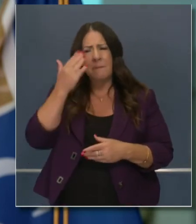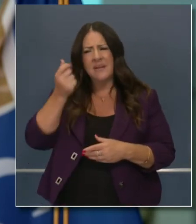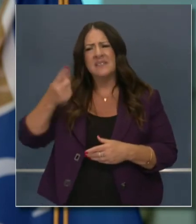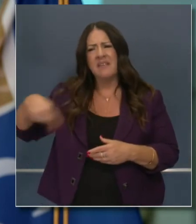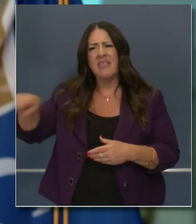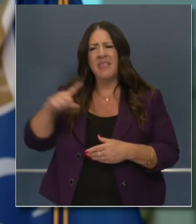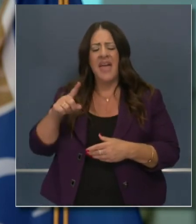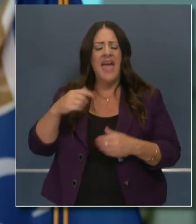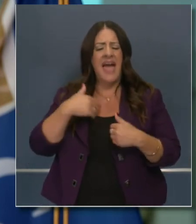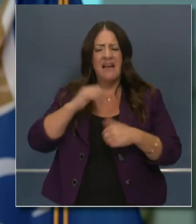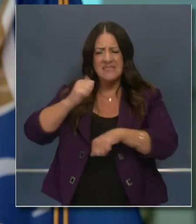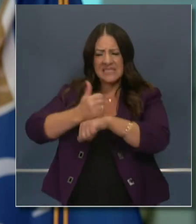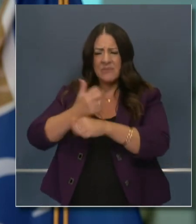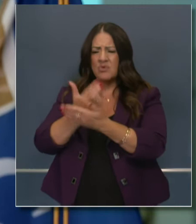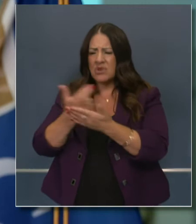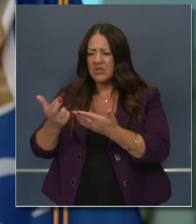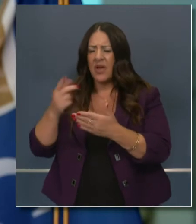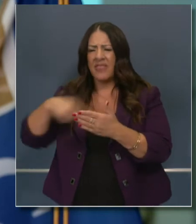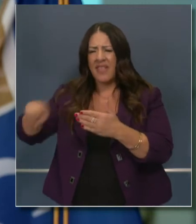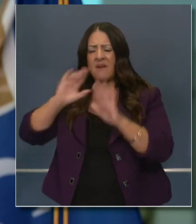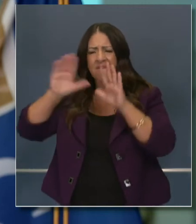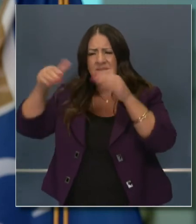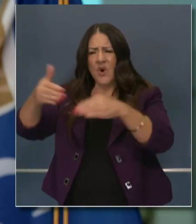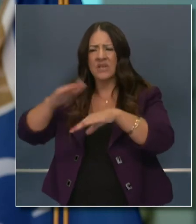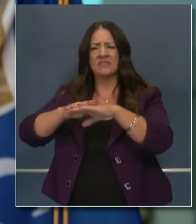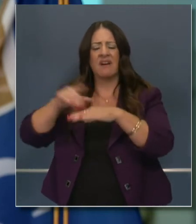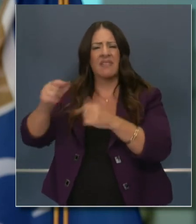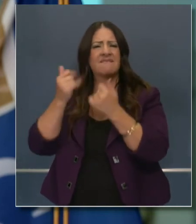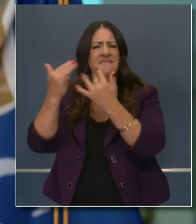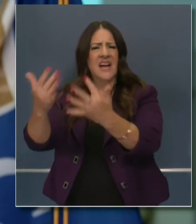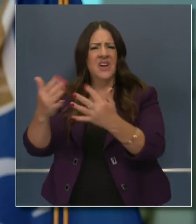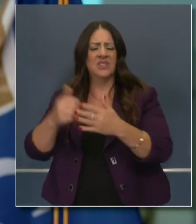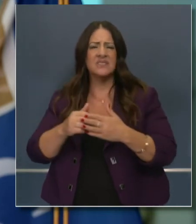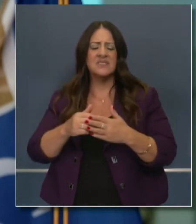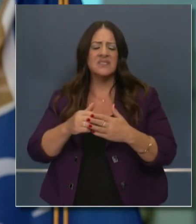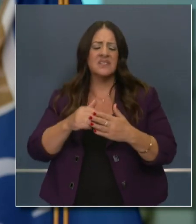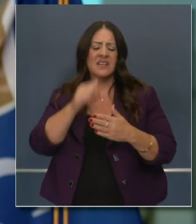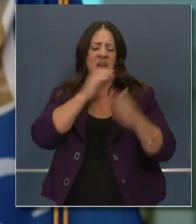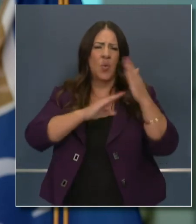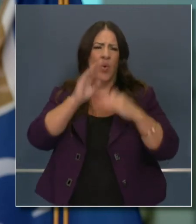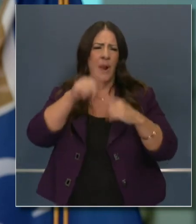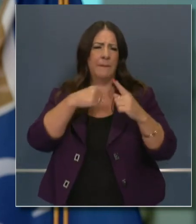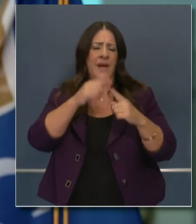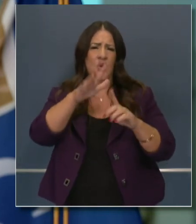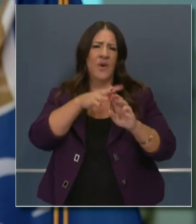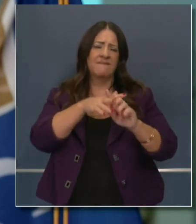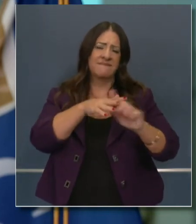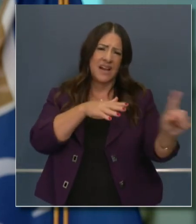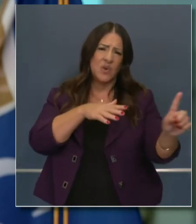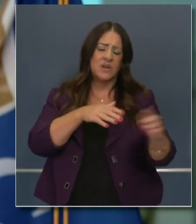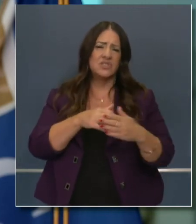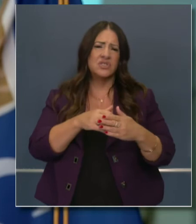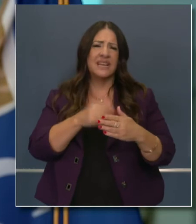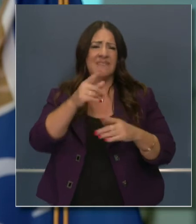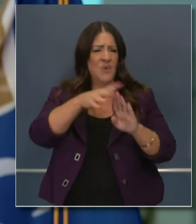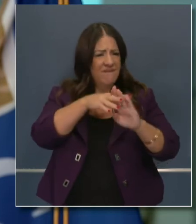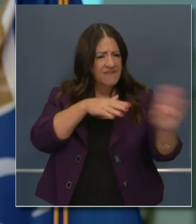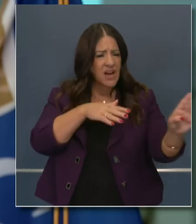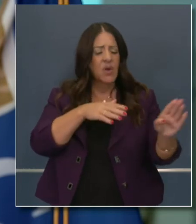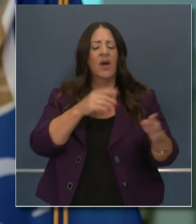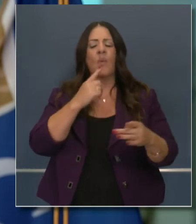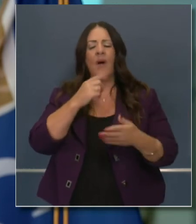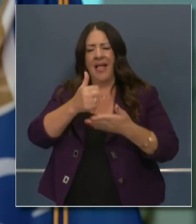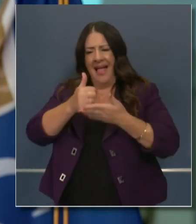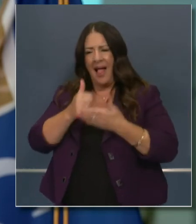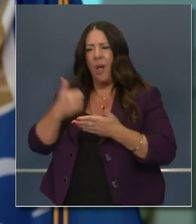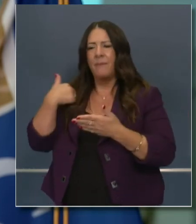at bear to focus on the fires, not just focus on the evacuations. And so evacuating helps us mitigate